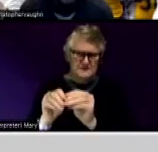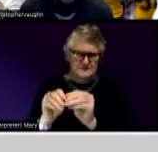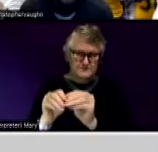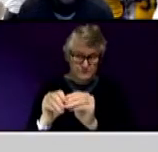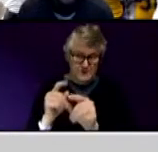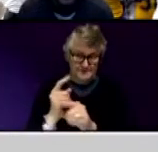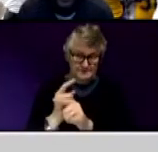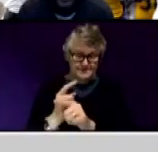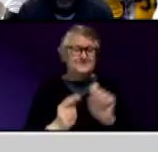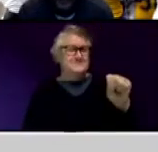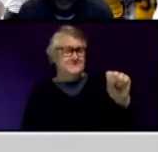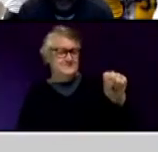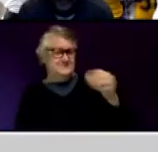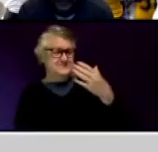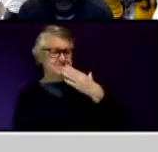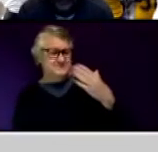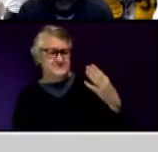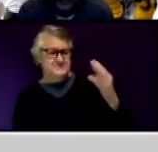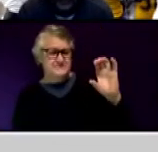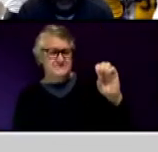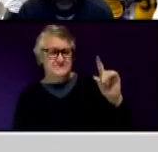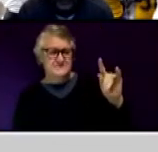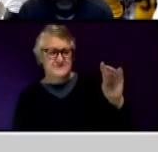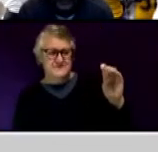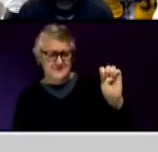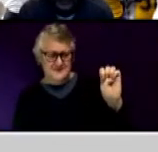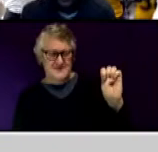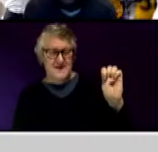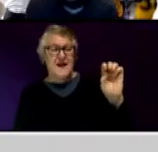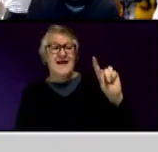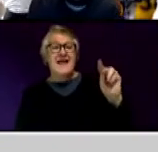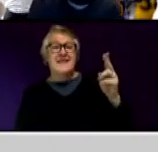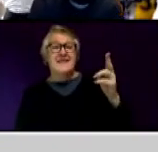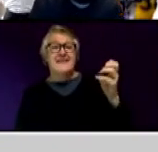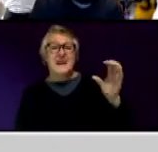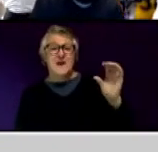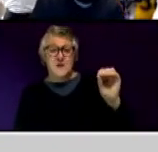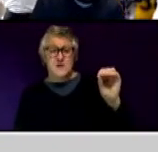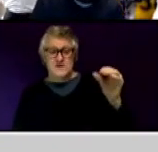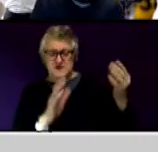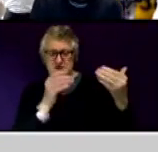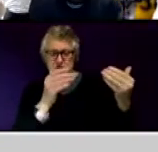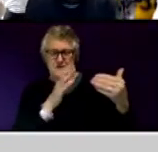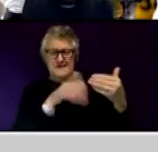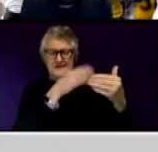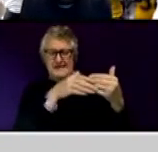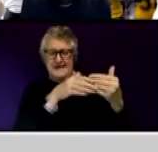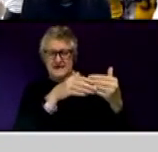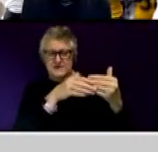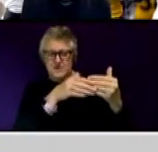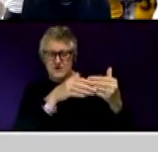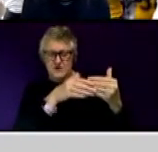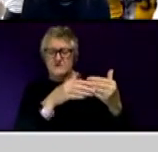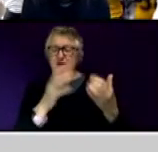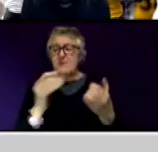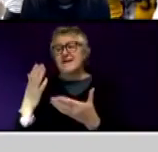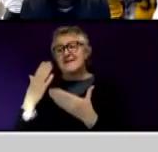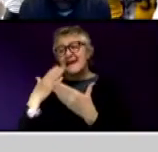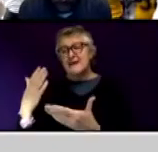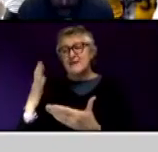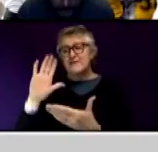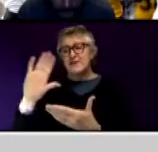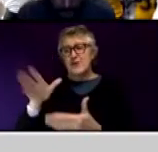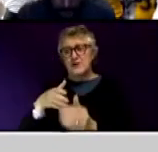Thank you, Celeste. Theo is going to do the next part, and I also wanted to thank you so much for your facilitation